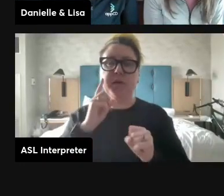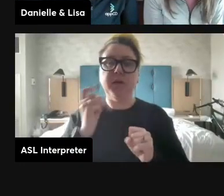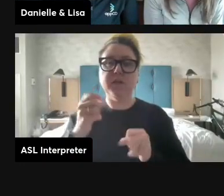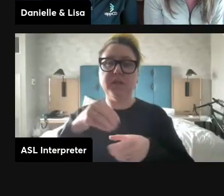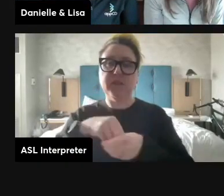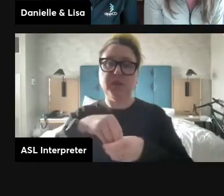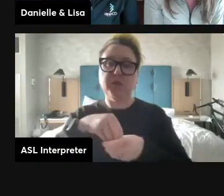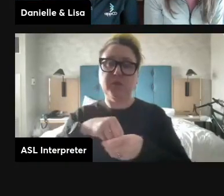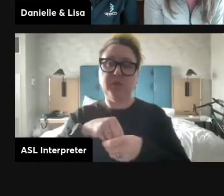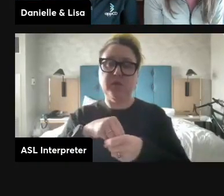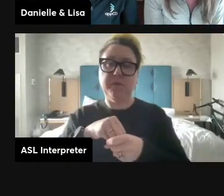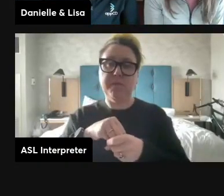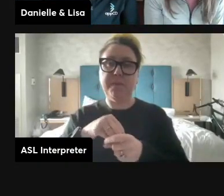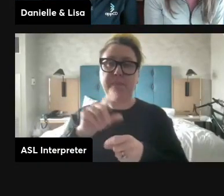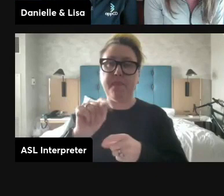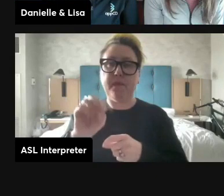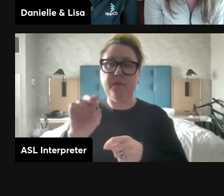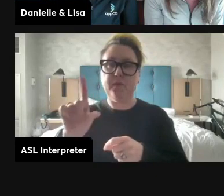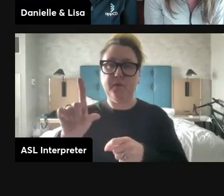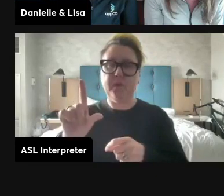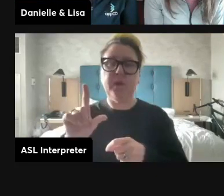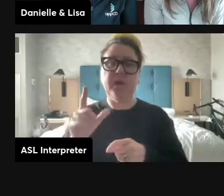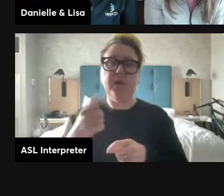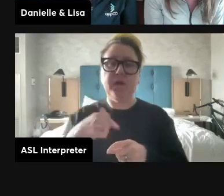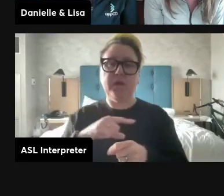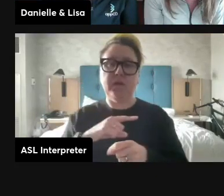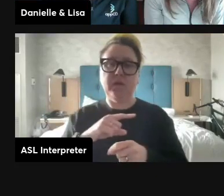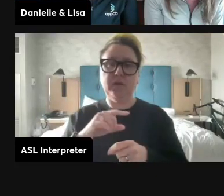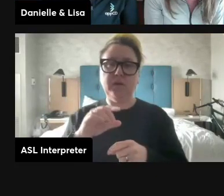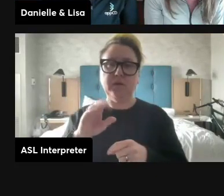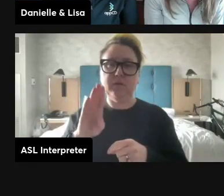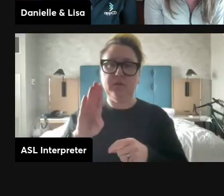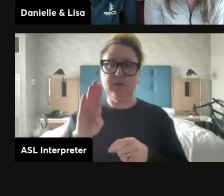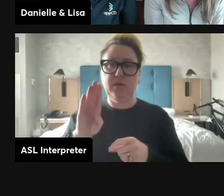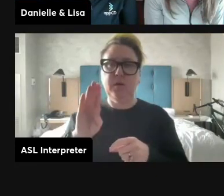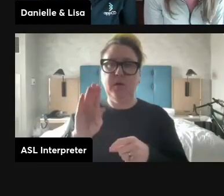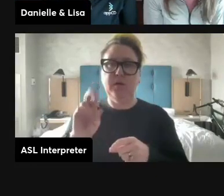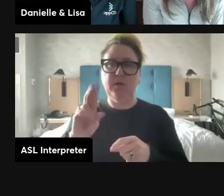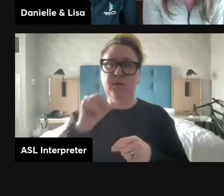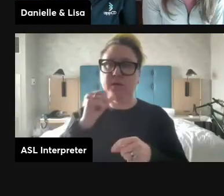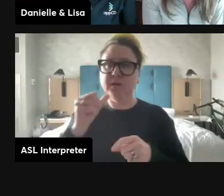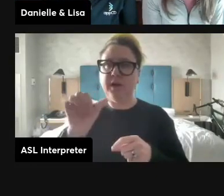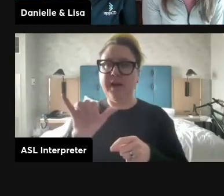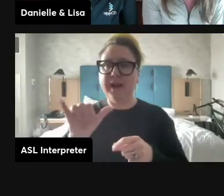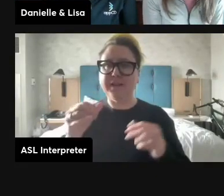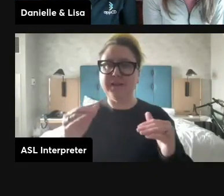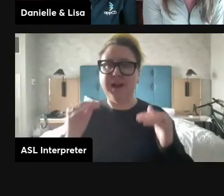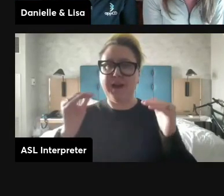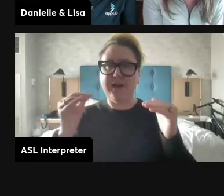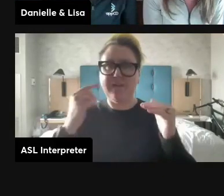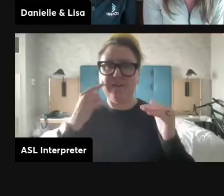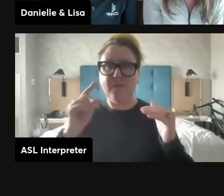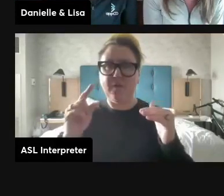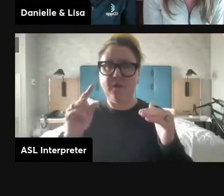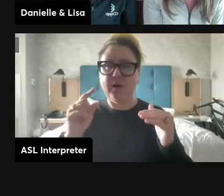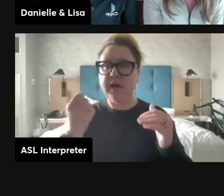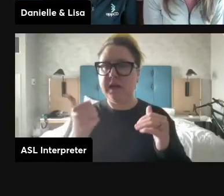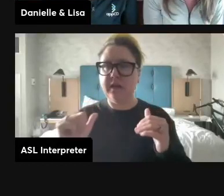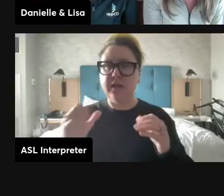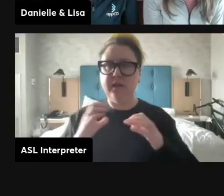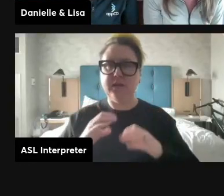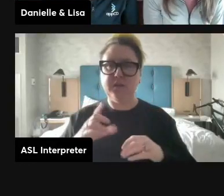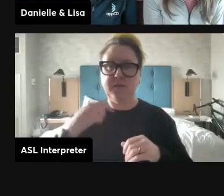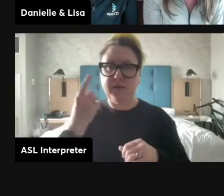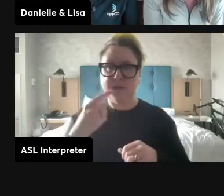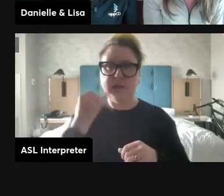internal tool, the bar isn't as high as it would be for any of our customer facing things. So things go bump, we